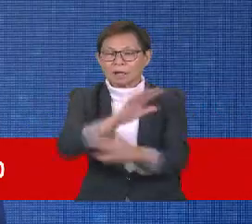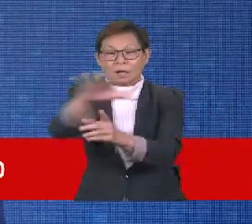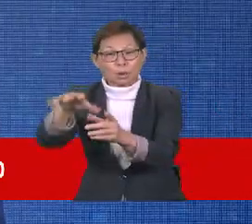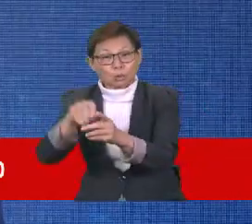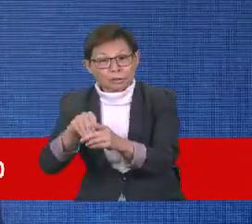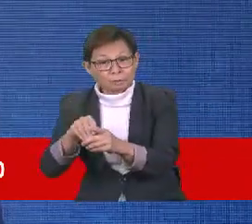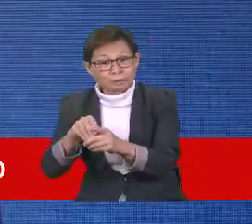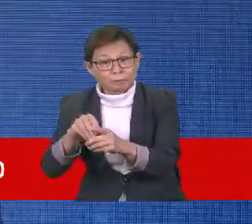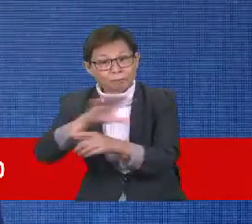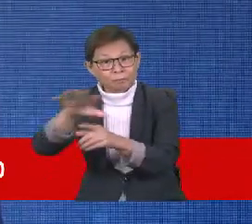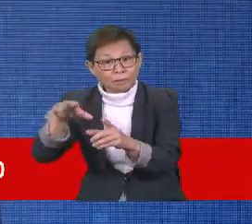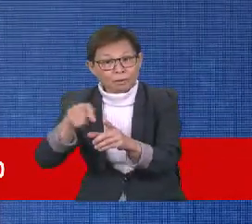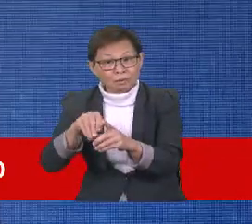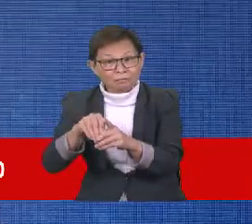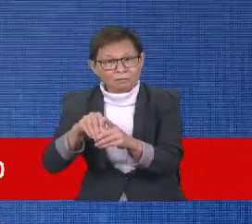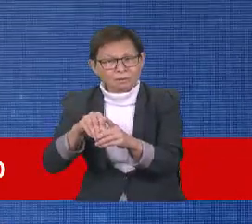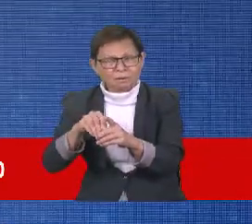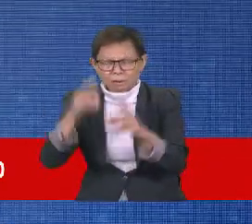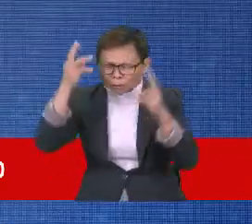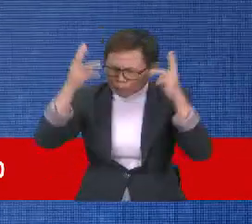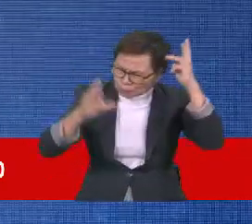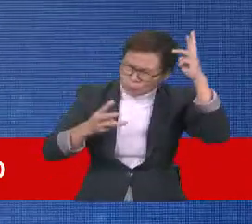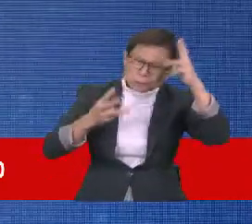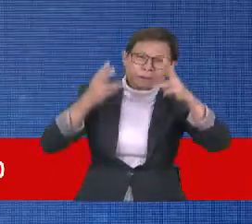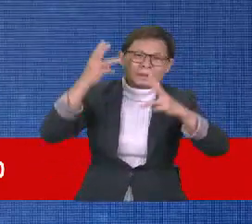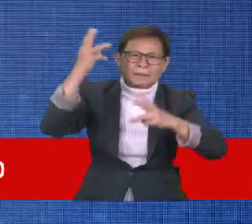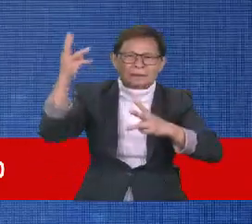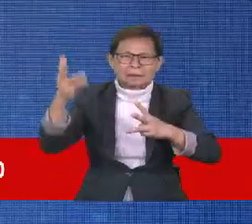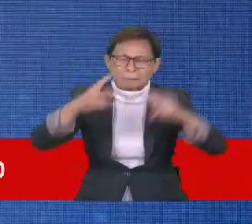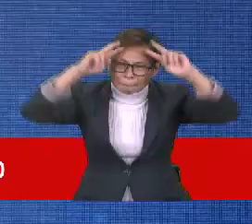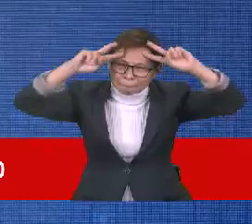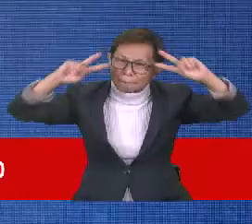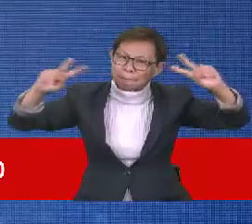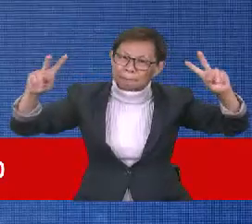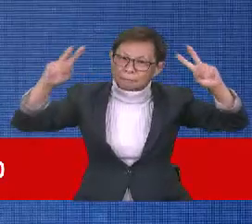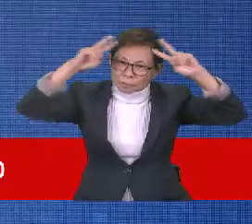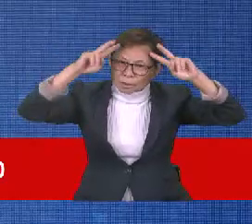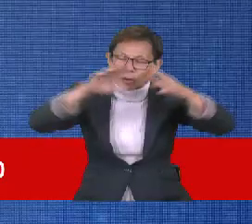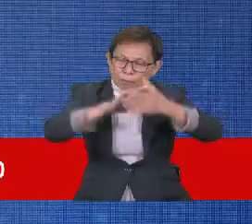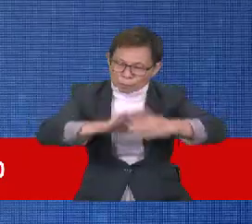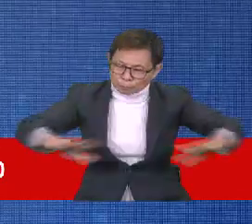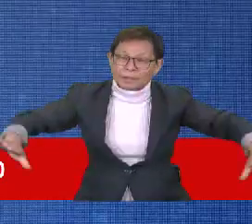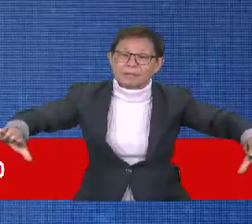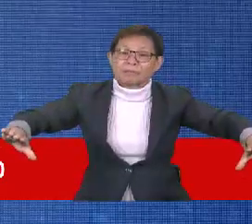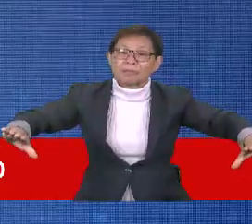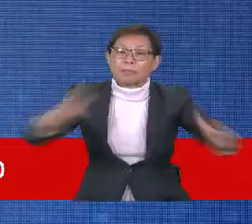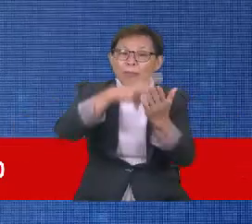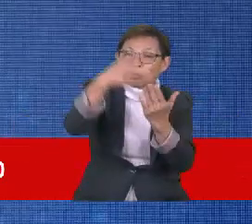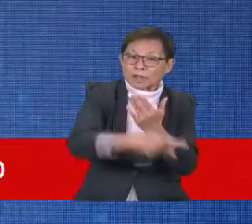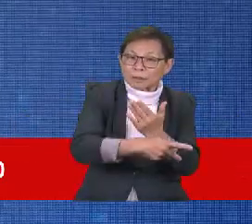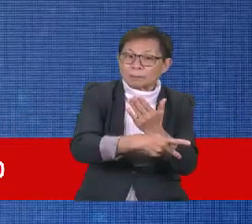including the concern about the peace initiative and efforts in the